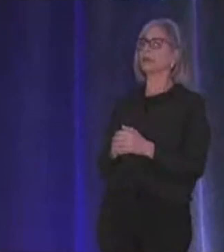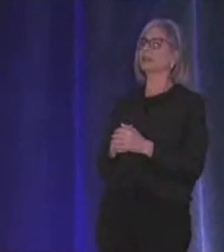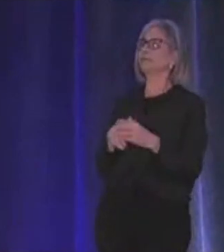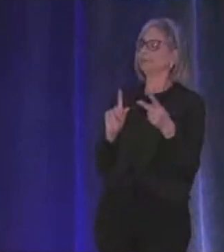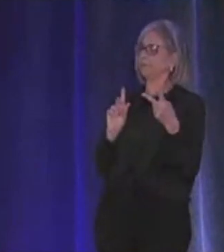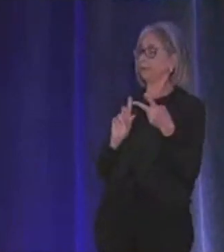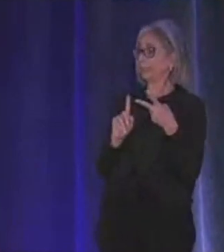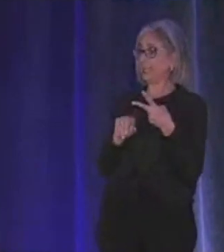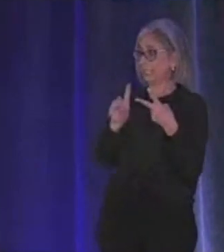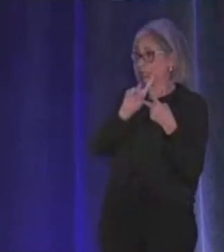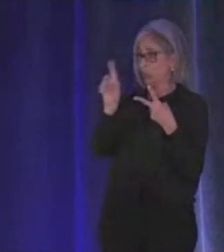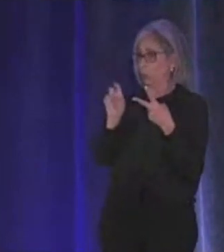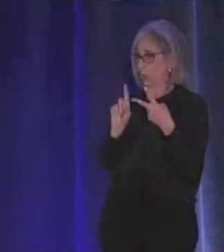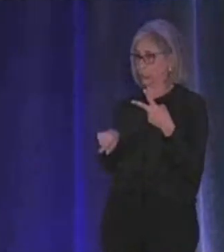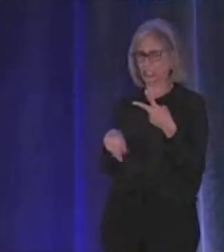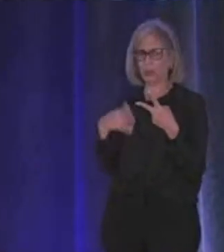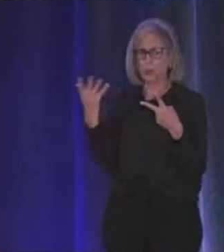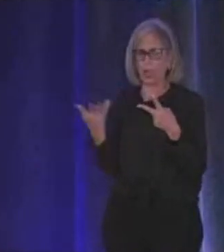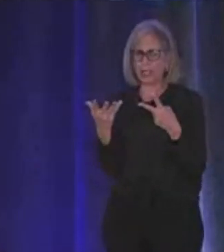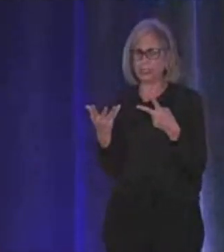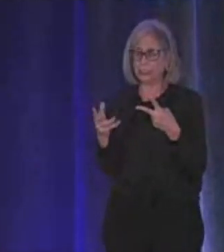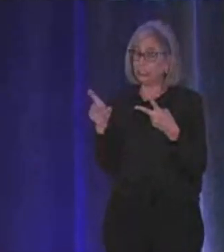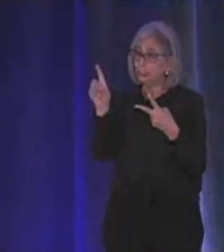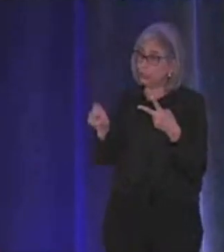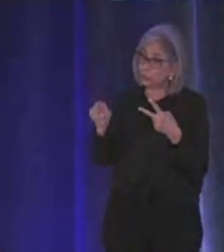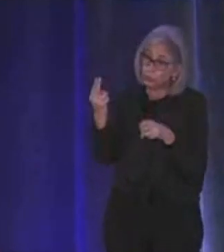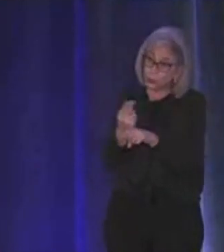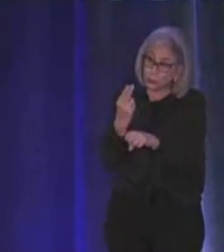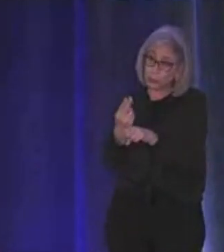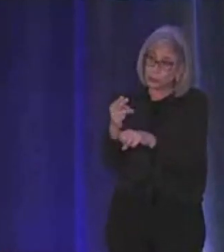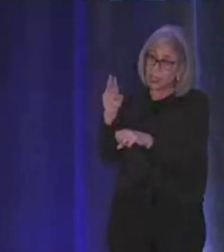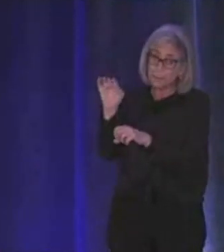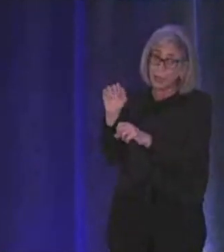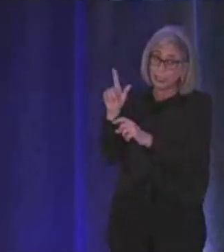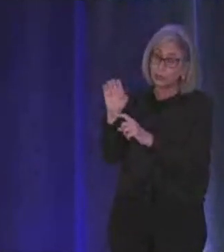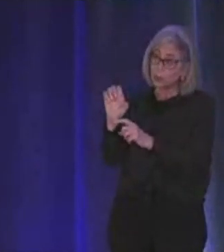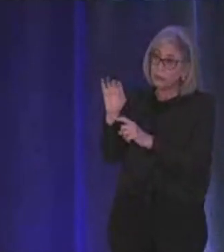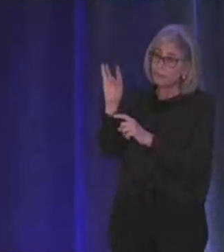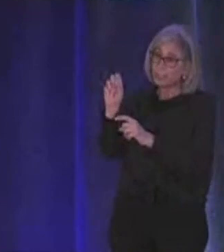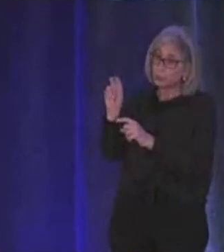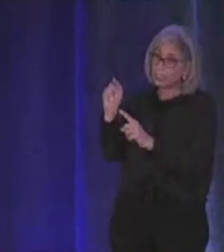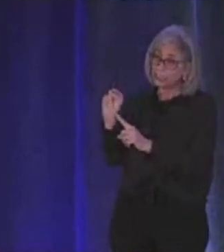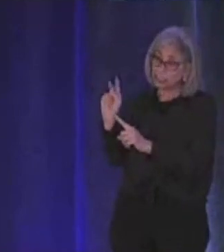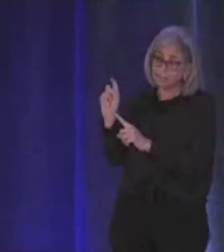Okay, so next question is, should you use module federation?